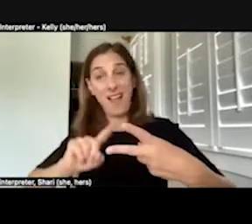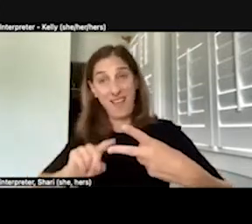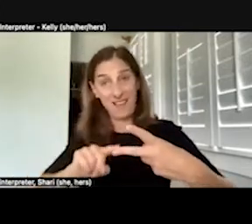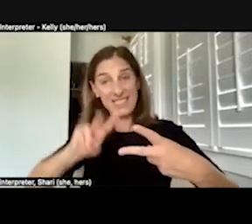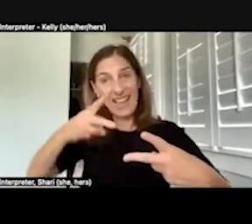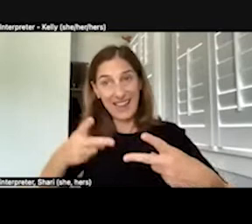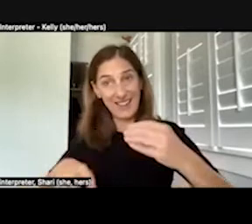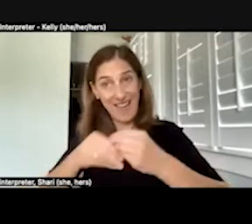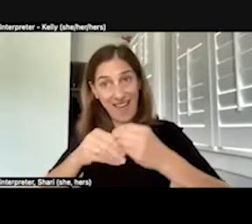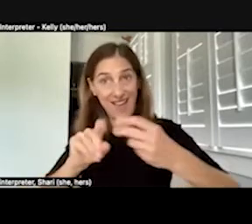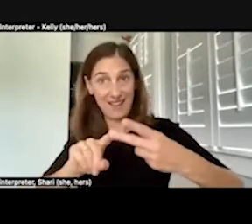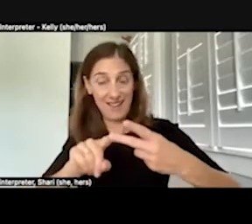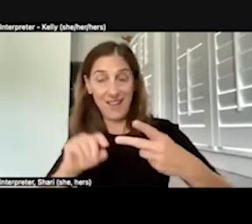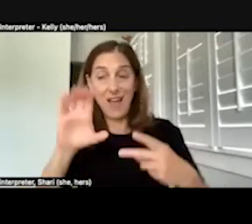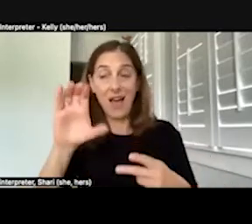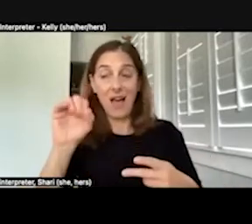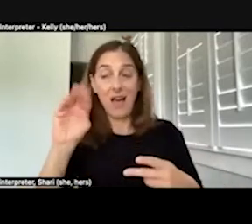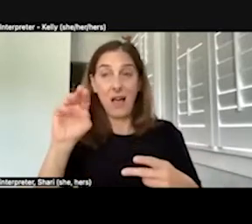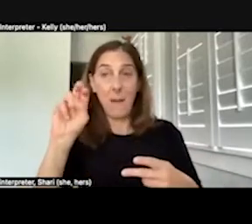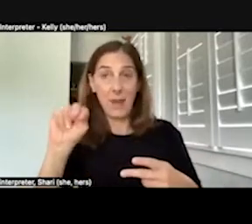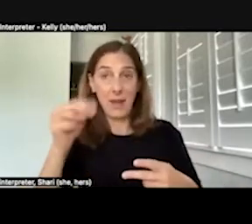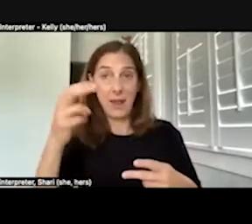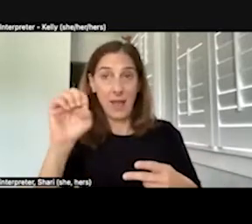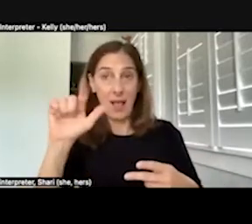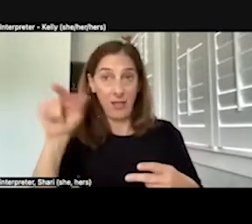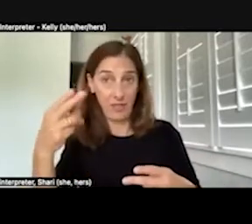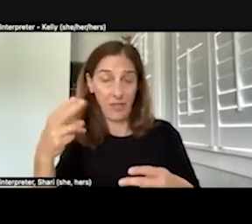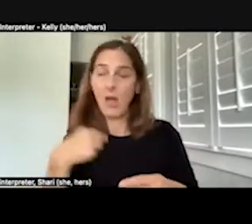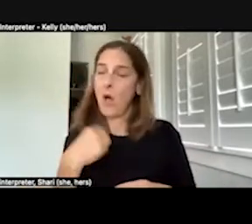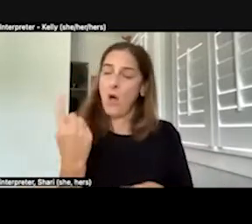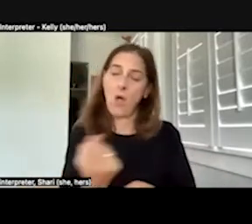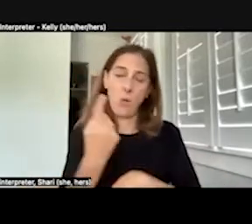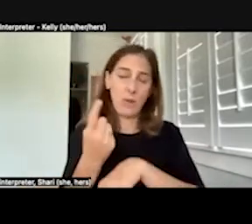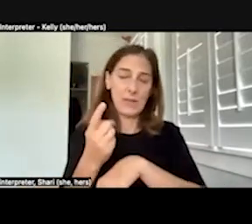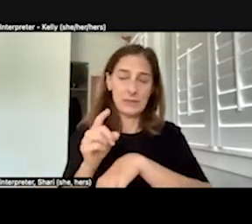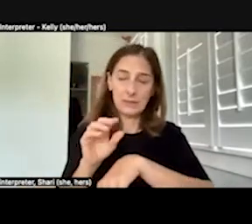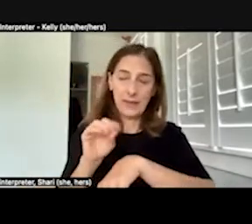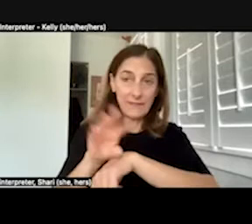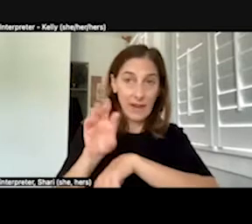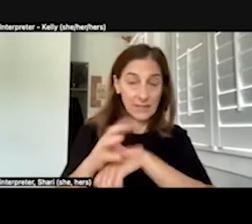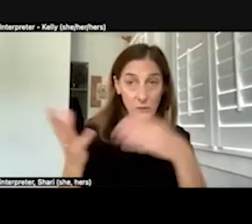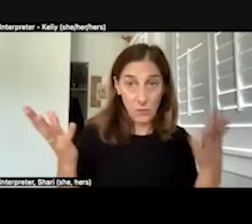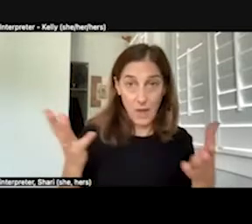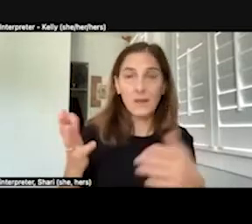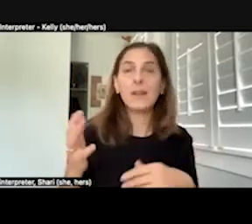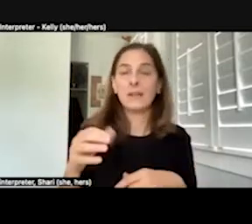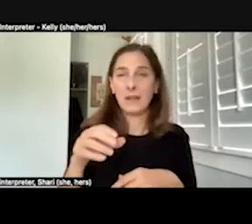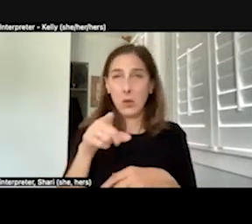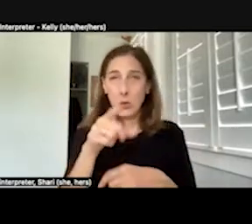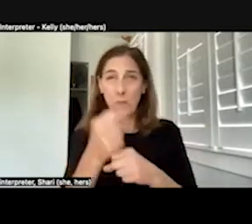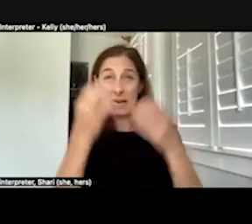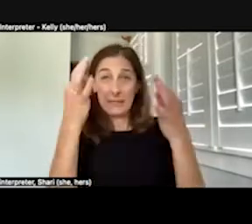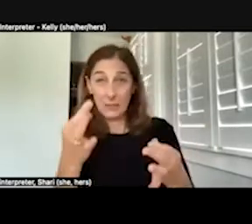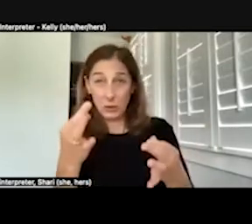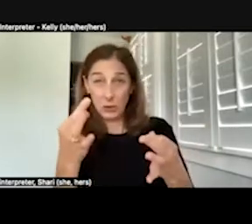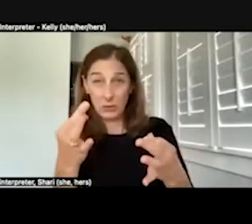is once you get determined, you have 60 days to decide if you're going to keep Common Health